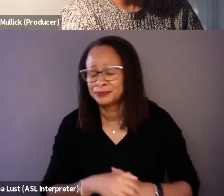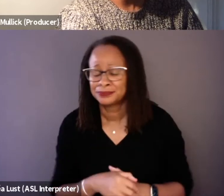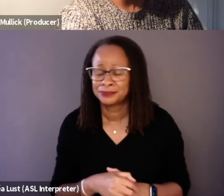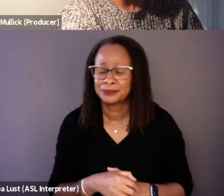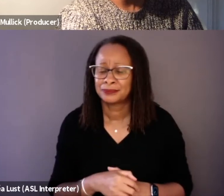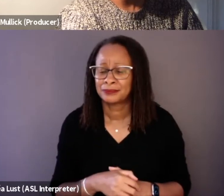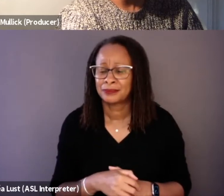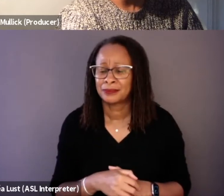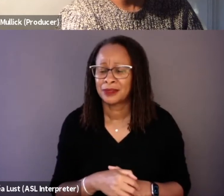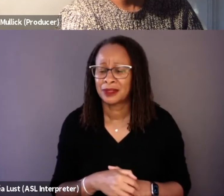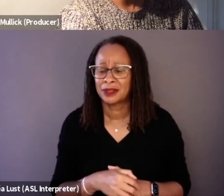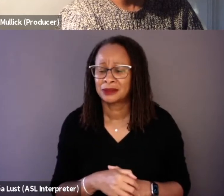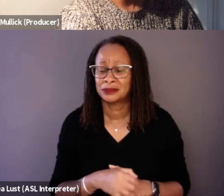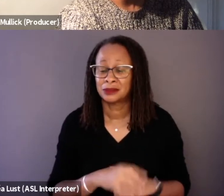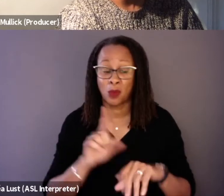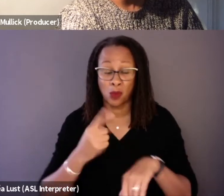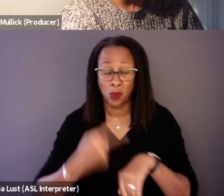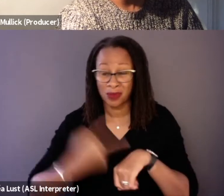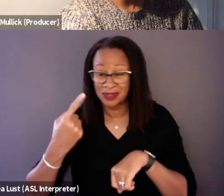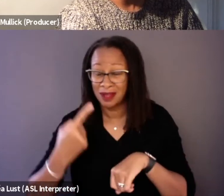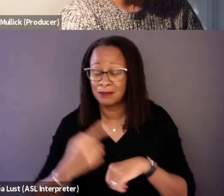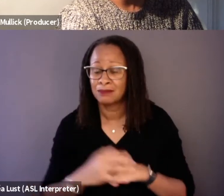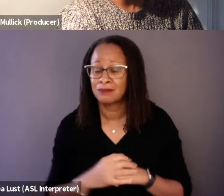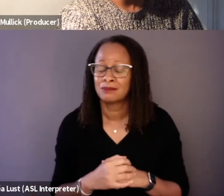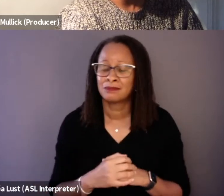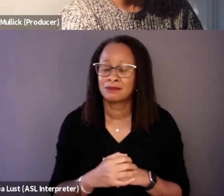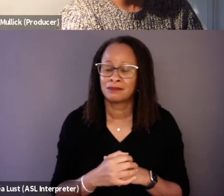go one time with the